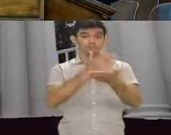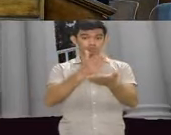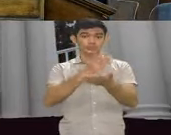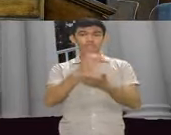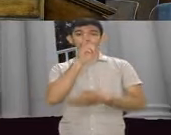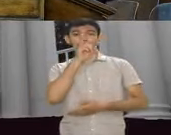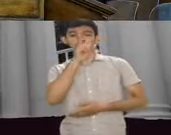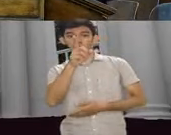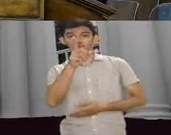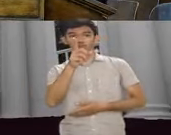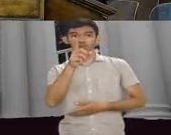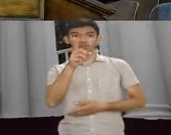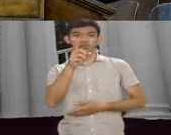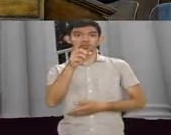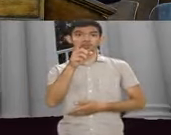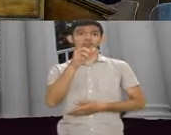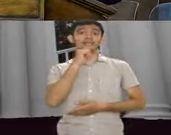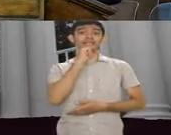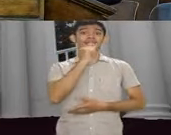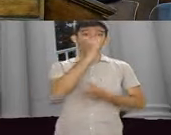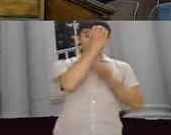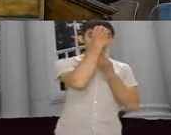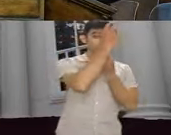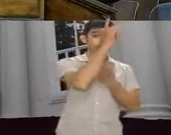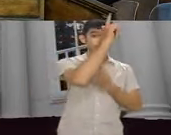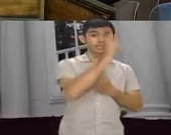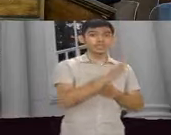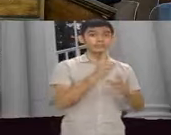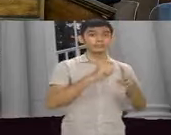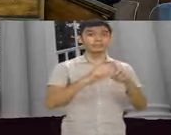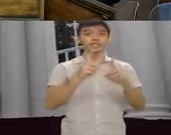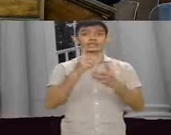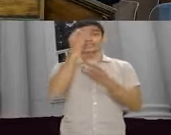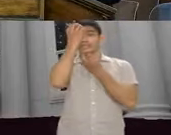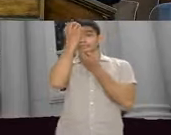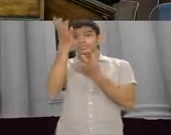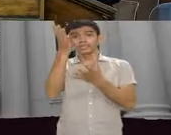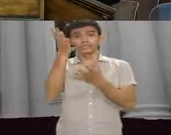truth, he was doing and submitting to the wishes of Mary.